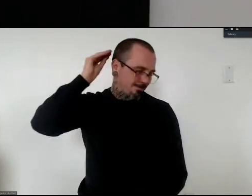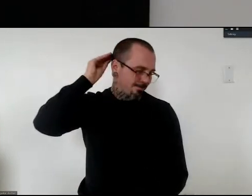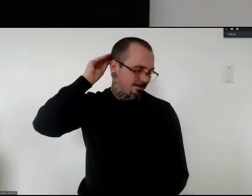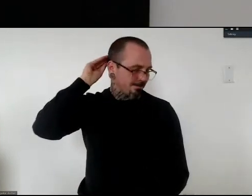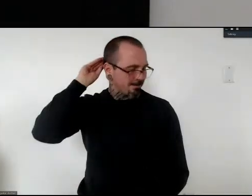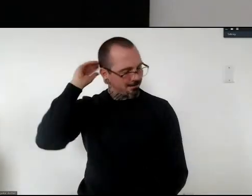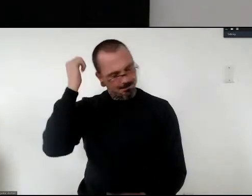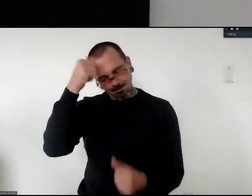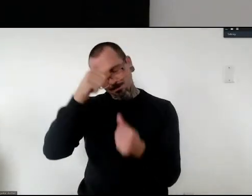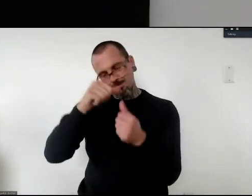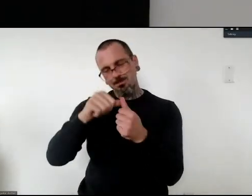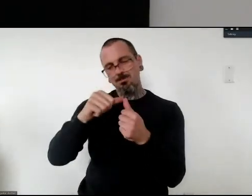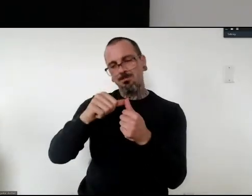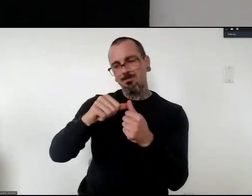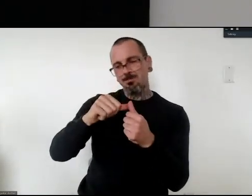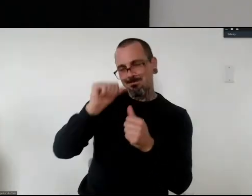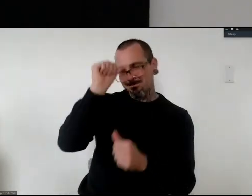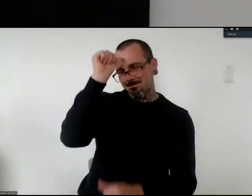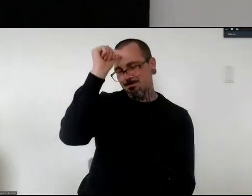memory,